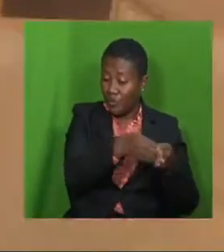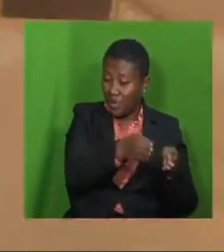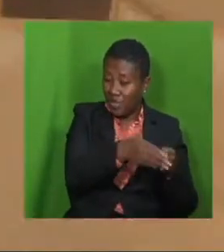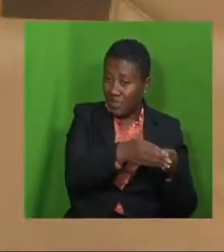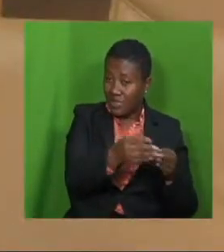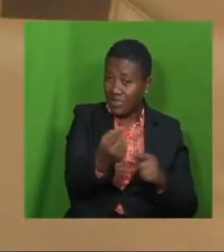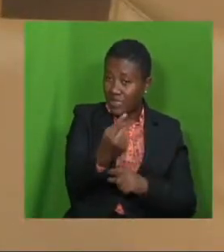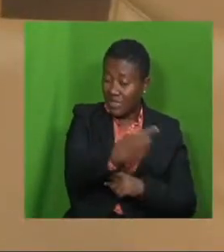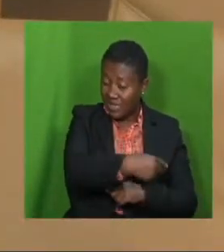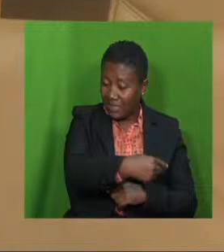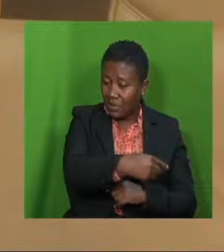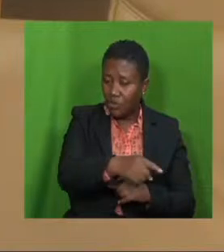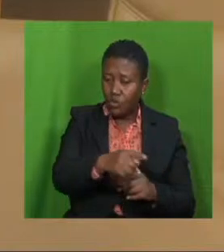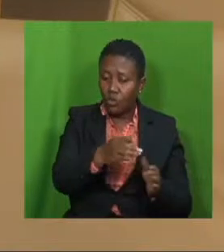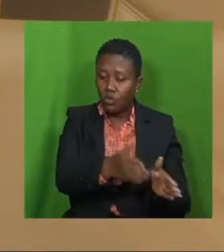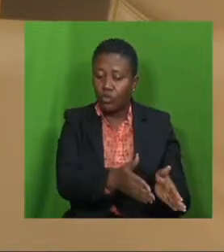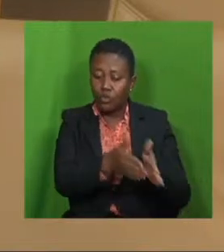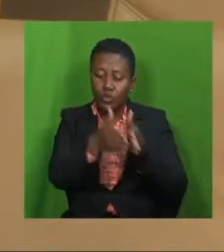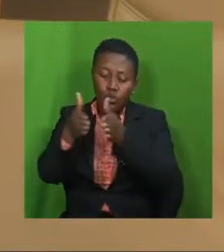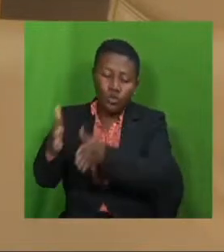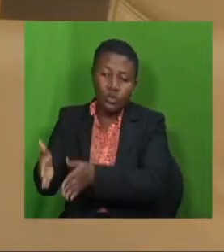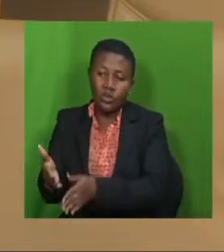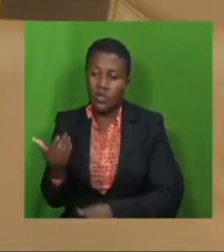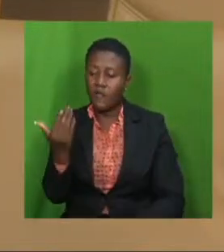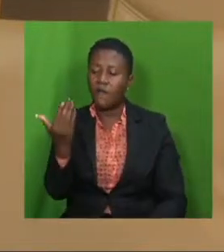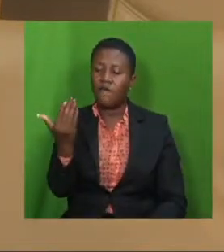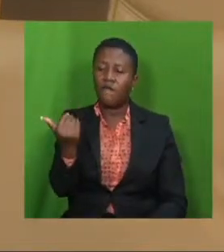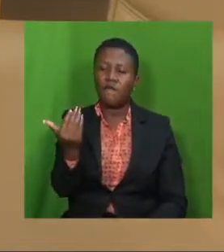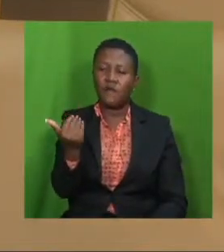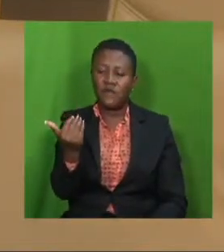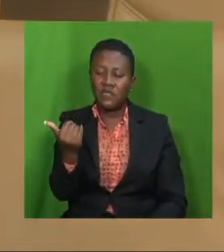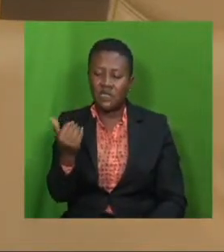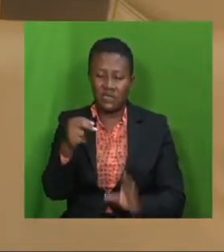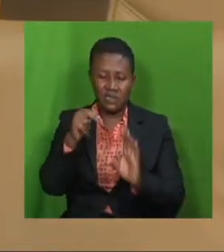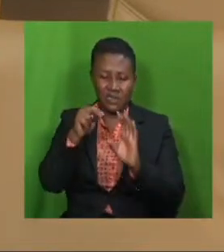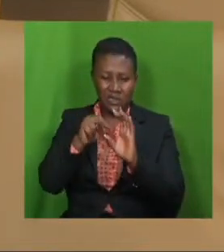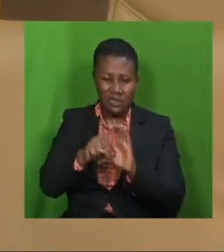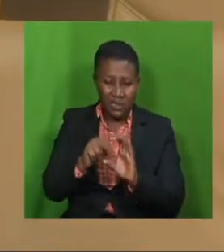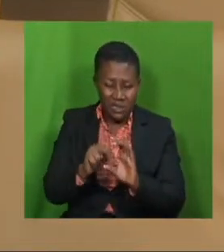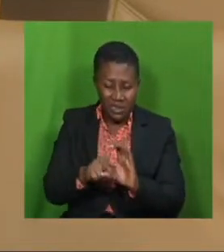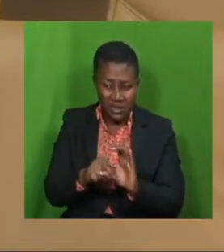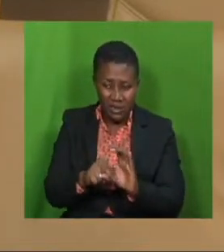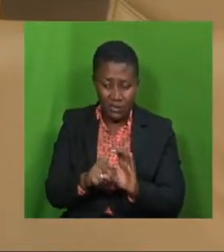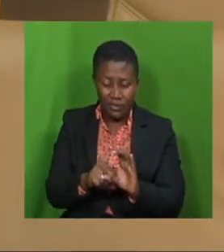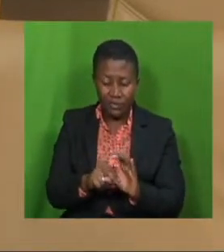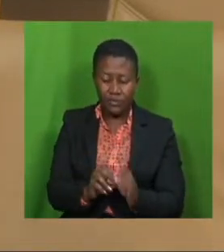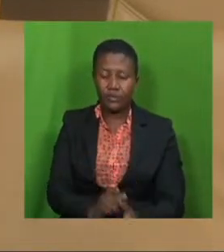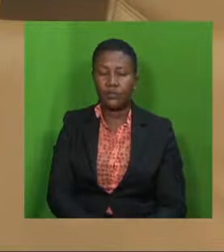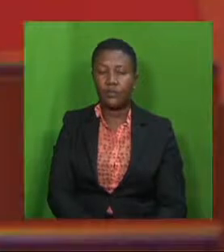to 15 consecutive sittings within the meeting.